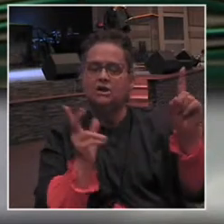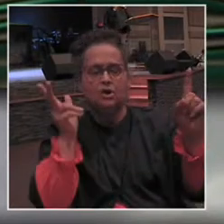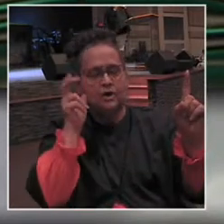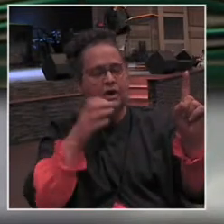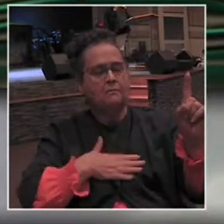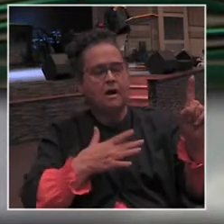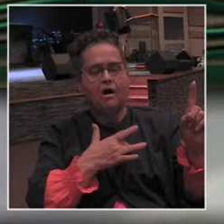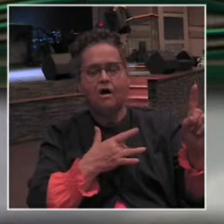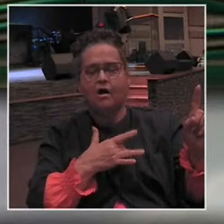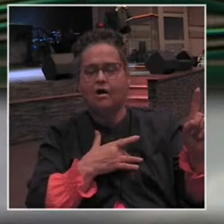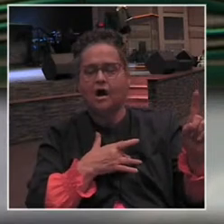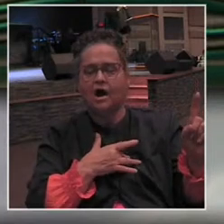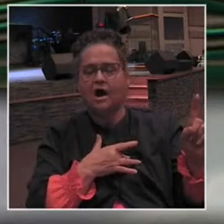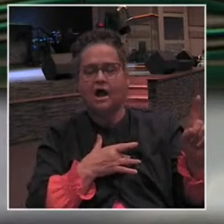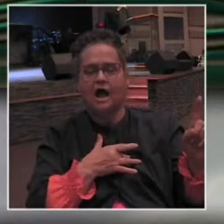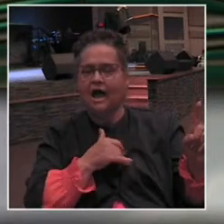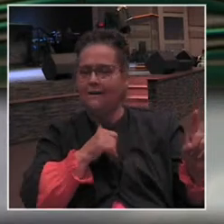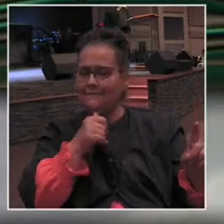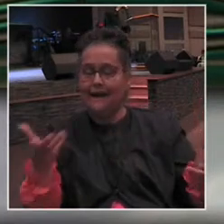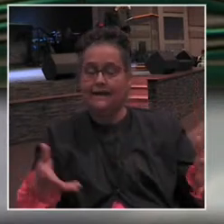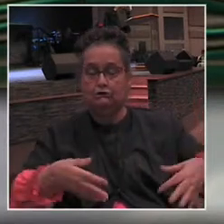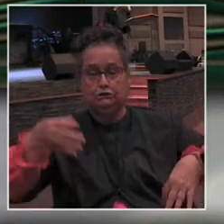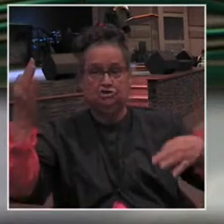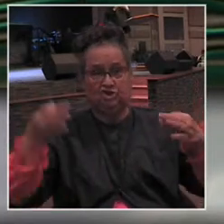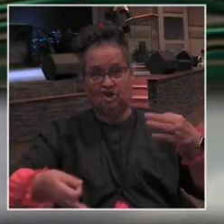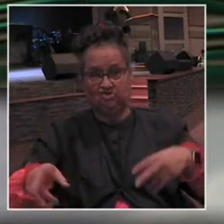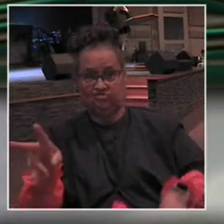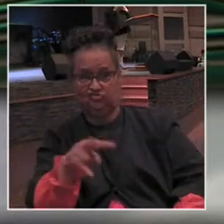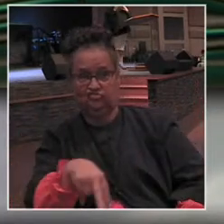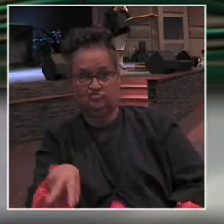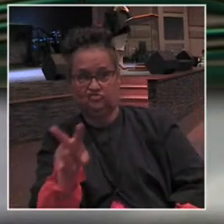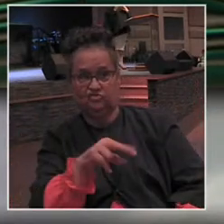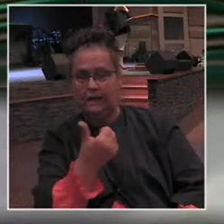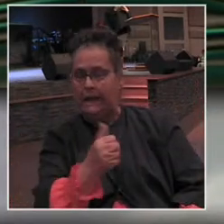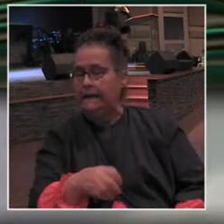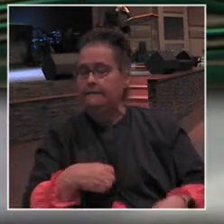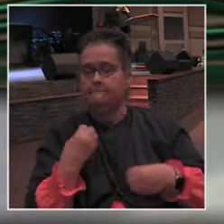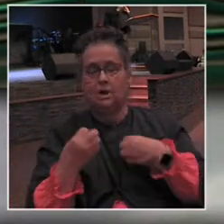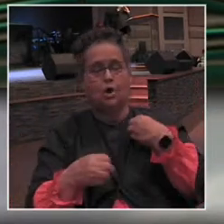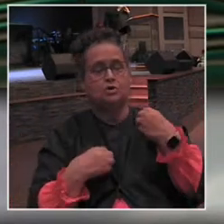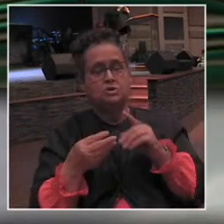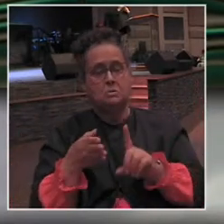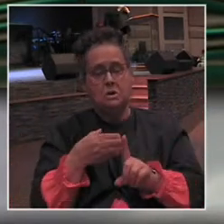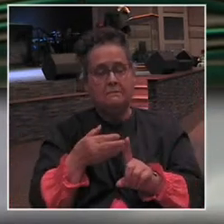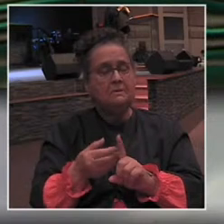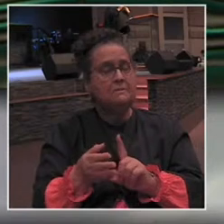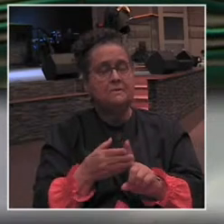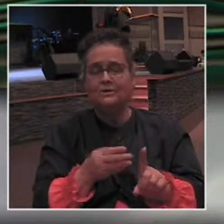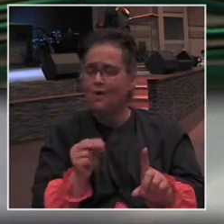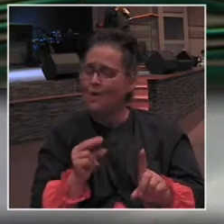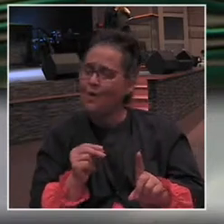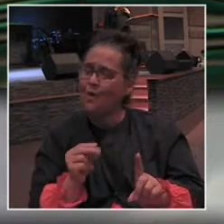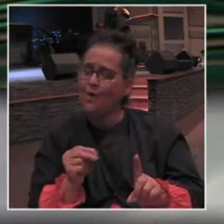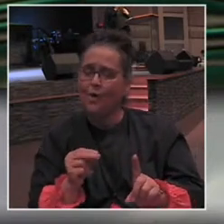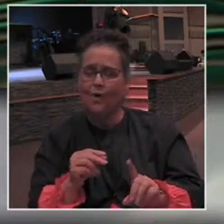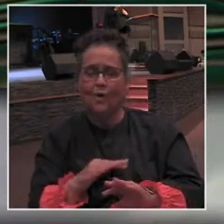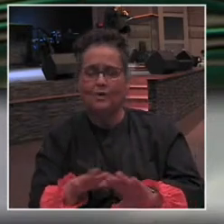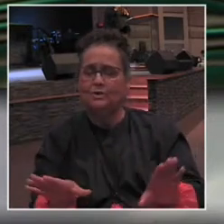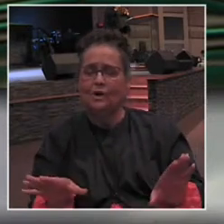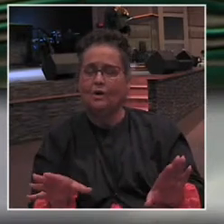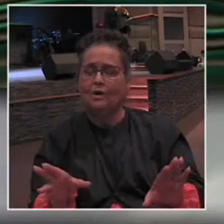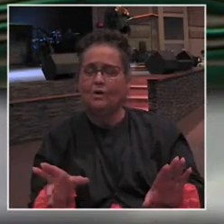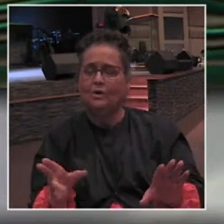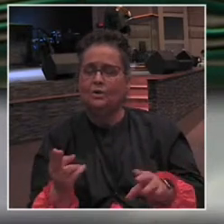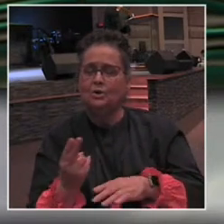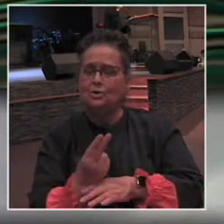I'm not up here spewing judgment or inserting any type of emotional manipulation. Please don't take my words